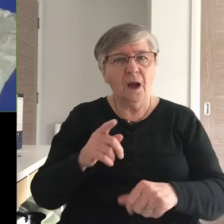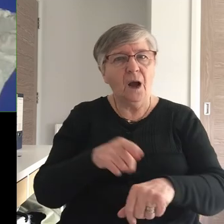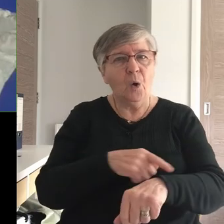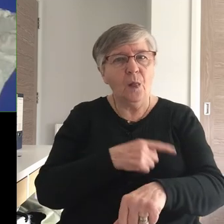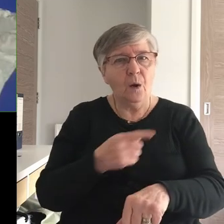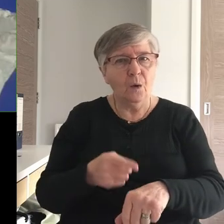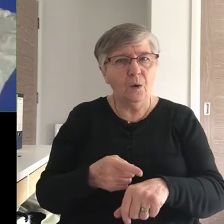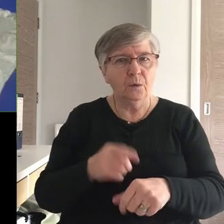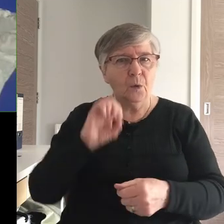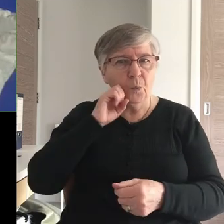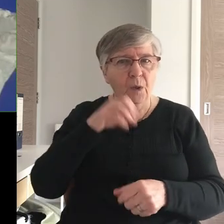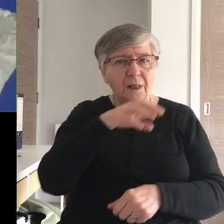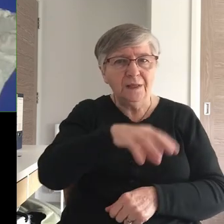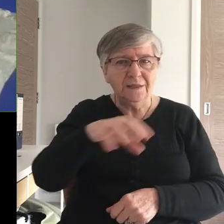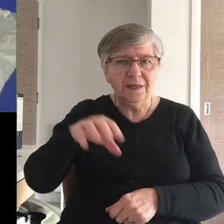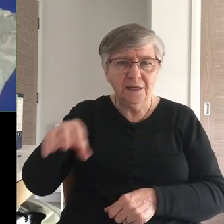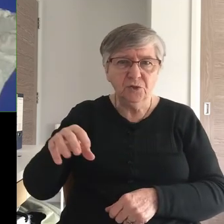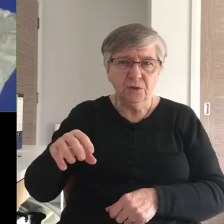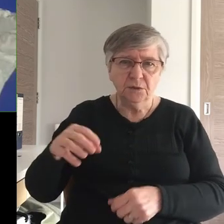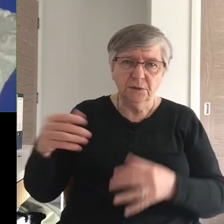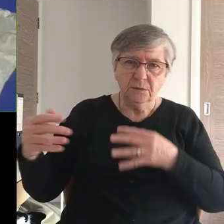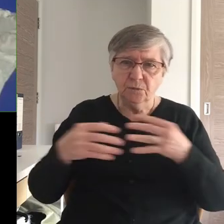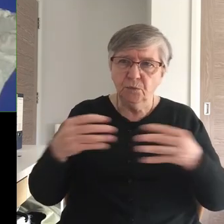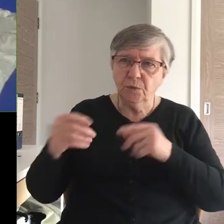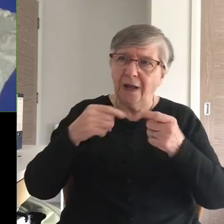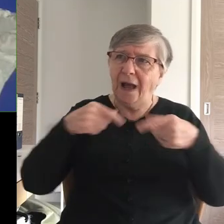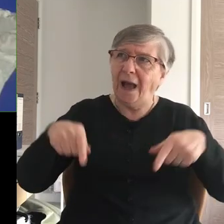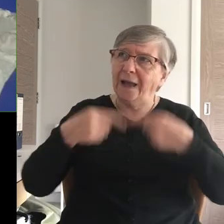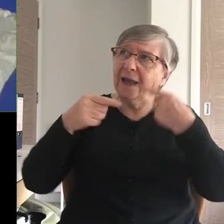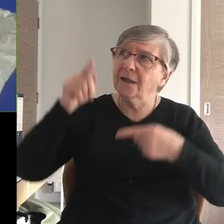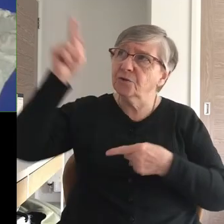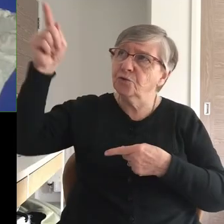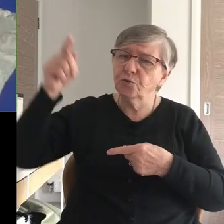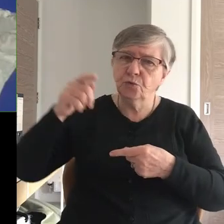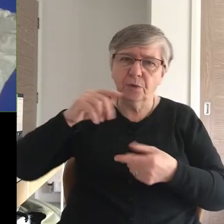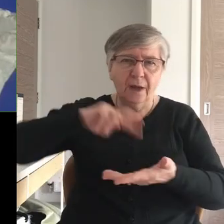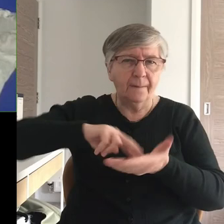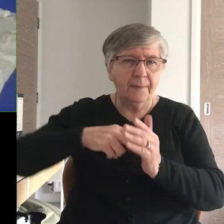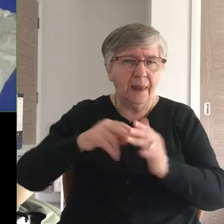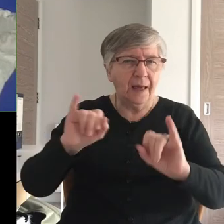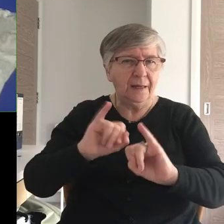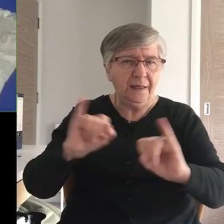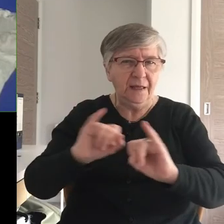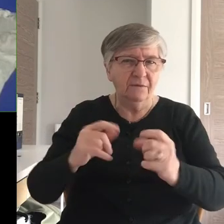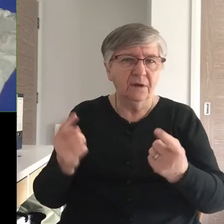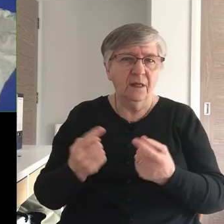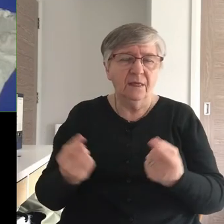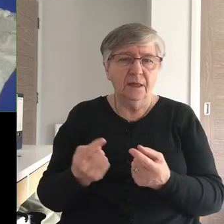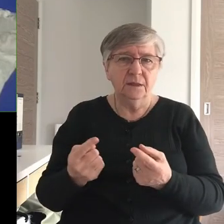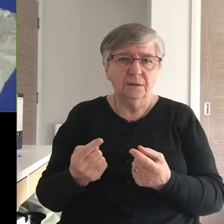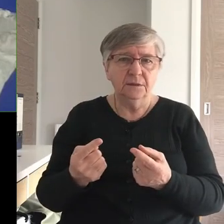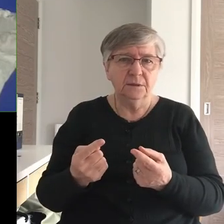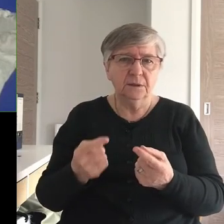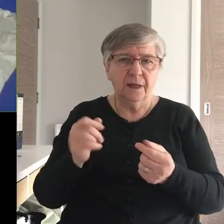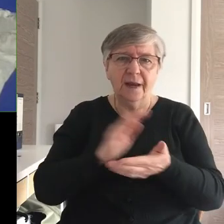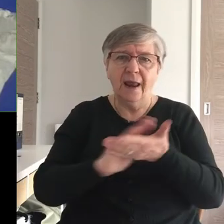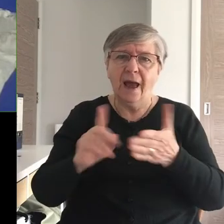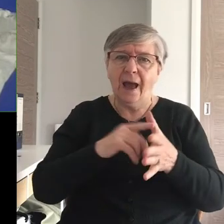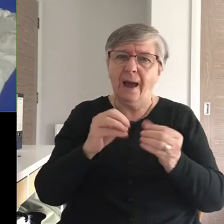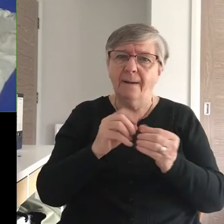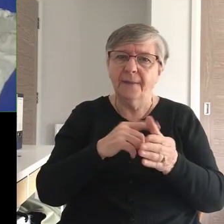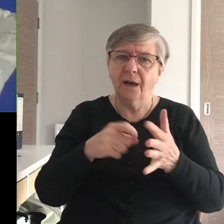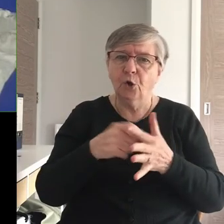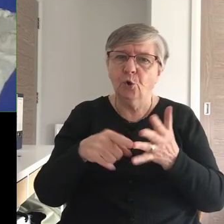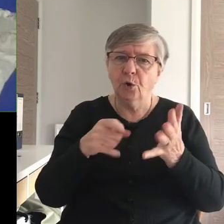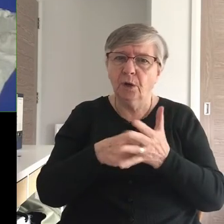How long will the nations mutter against you and plot evil in vain? With the words of Habakkuk, we